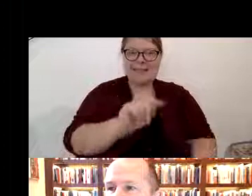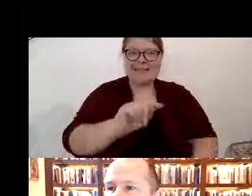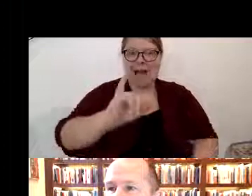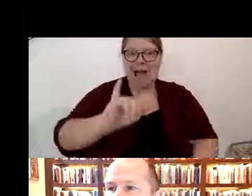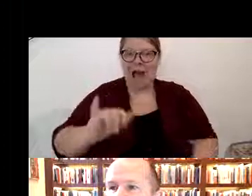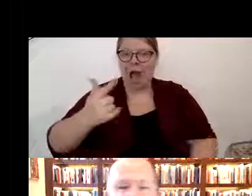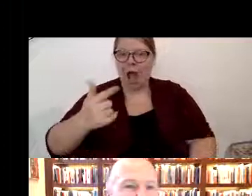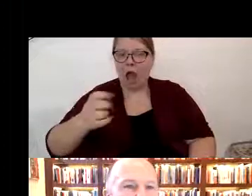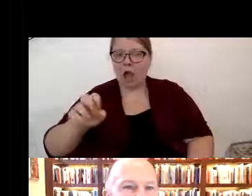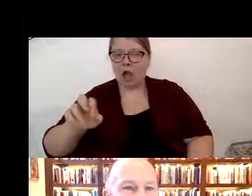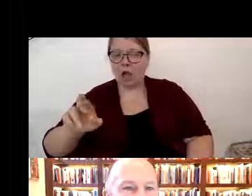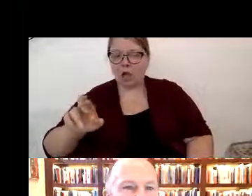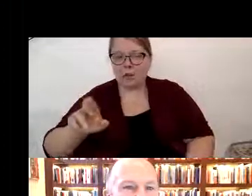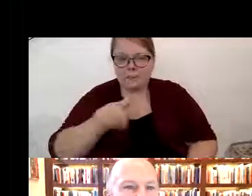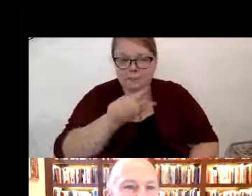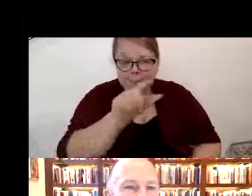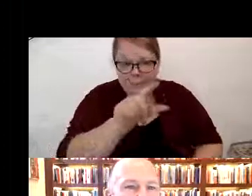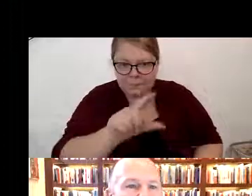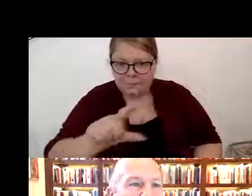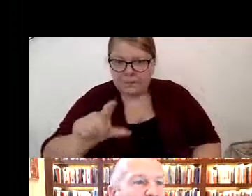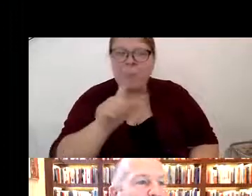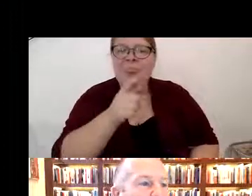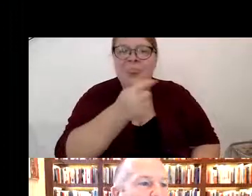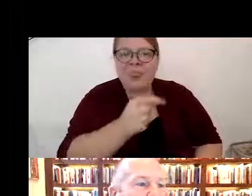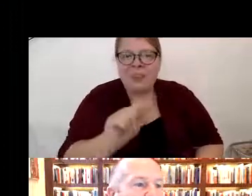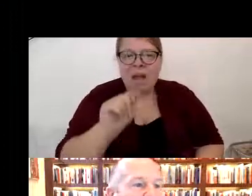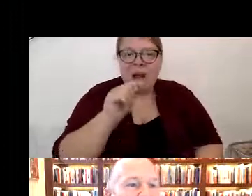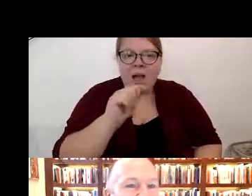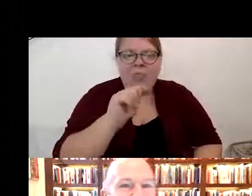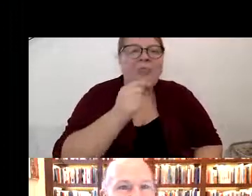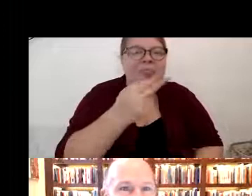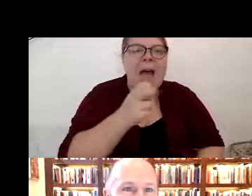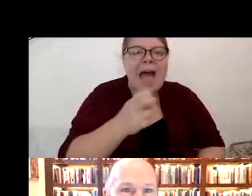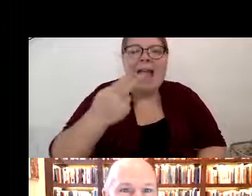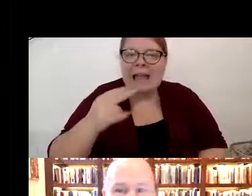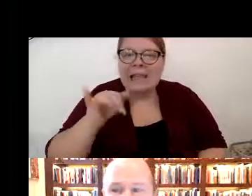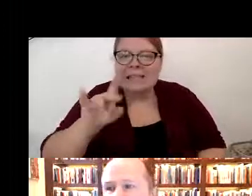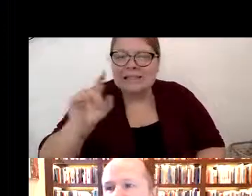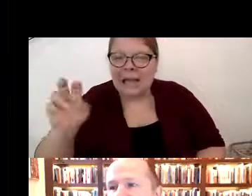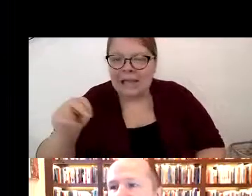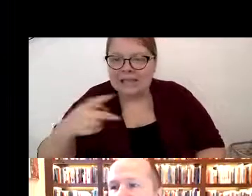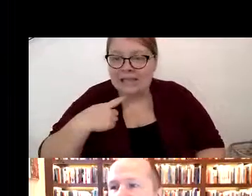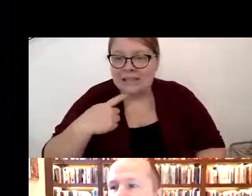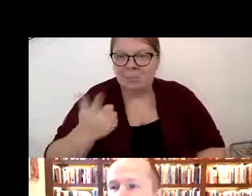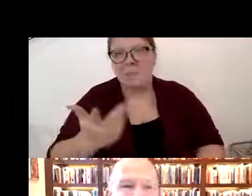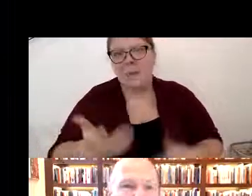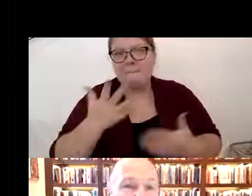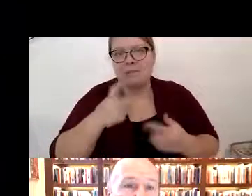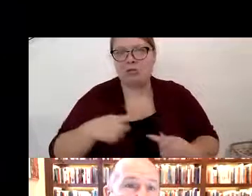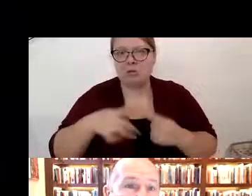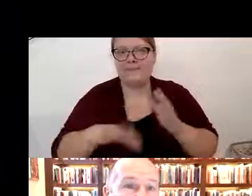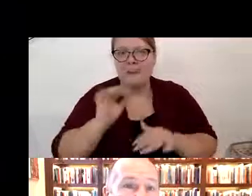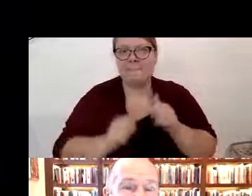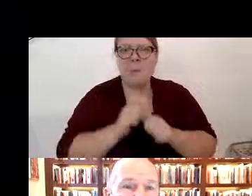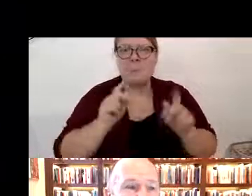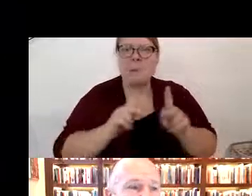THEHIDDEN, TIGER down the back of the leg? So some of you are like, yeah, that was difficult to find. I think the vast majority of